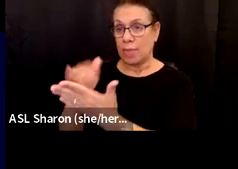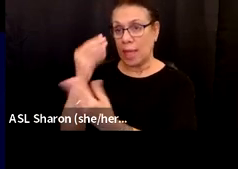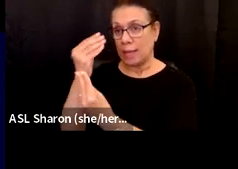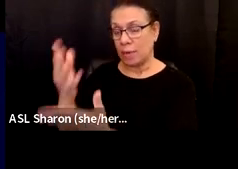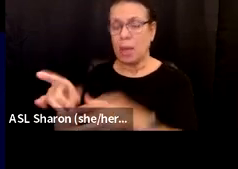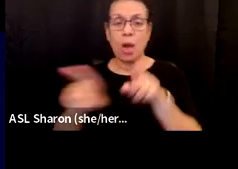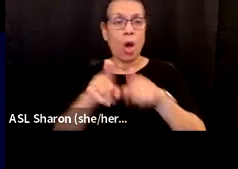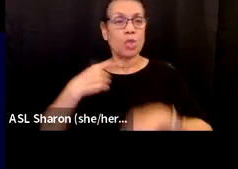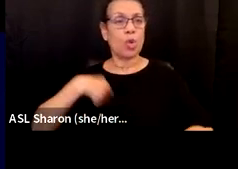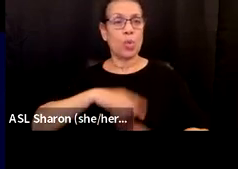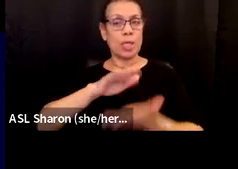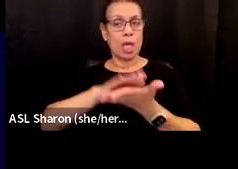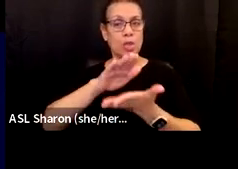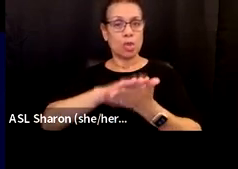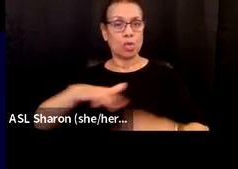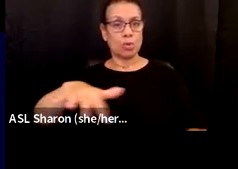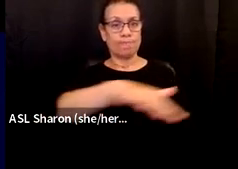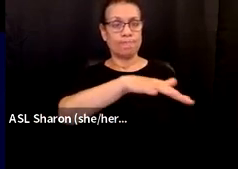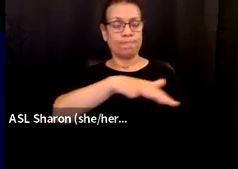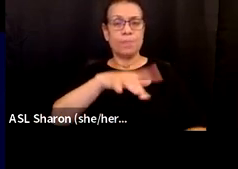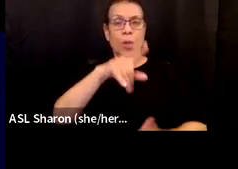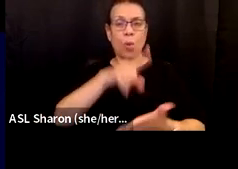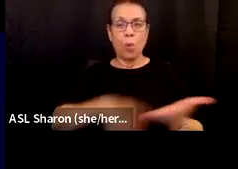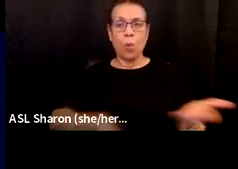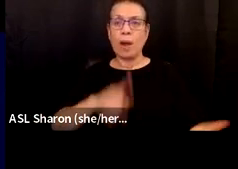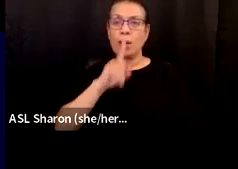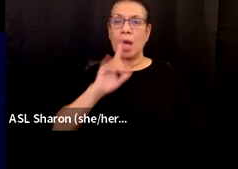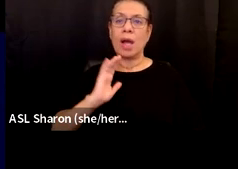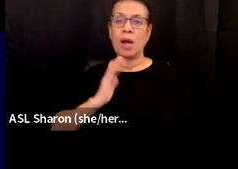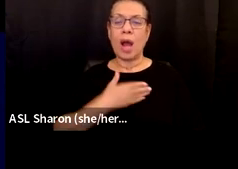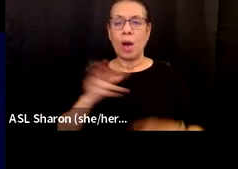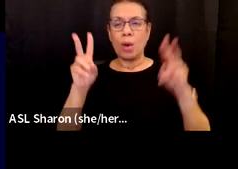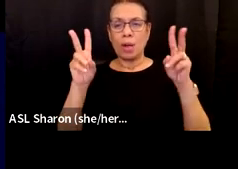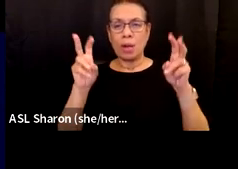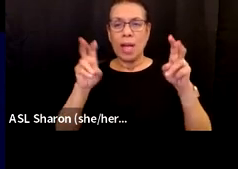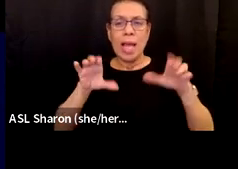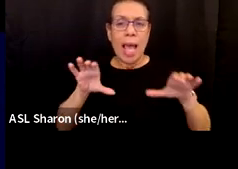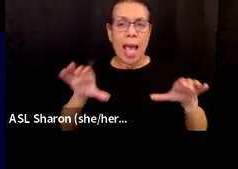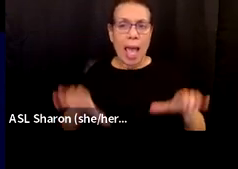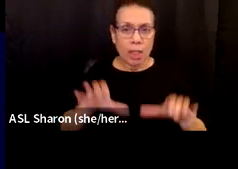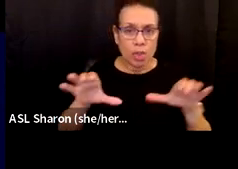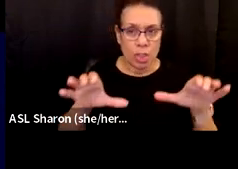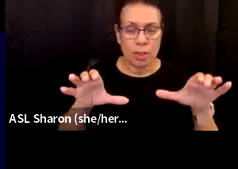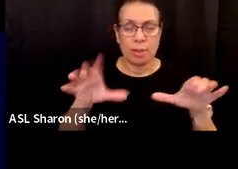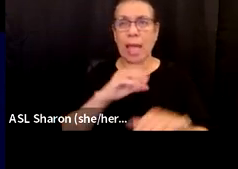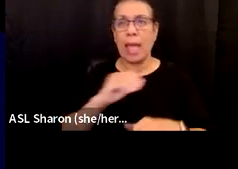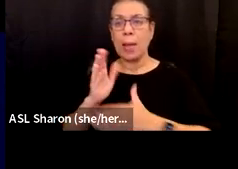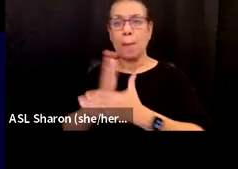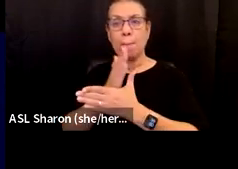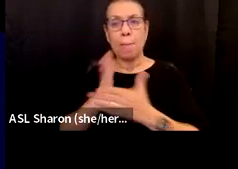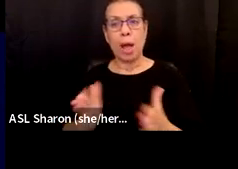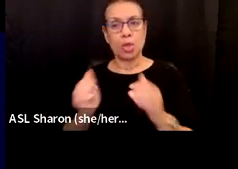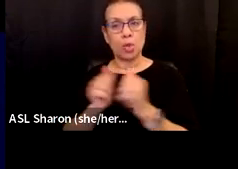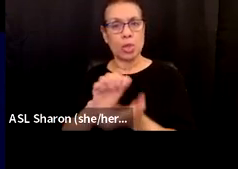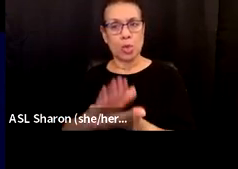as a district we take a look at what is our what is what are our actions as a central office and as a partner with schools when